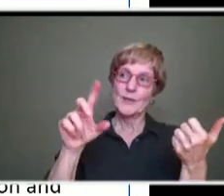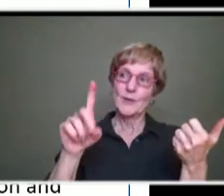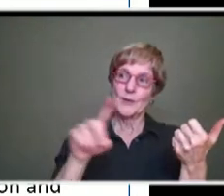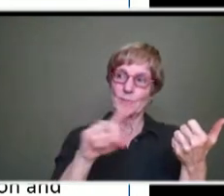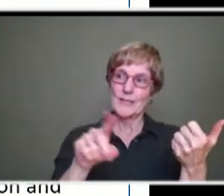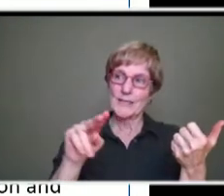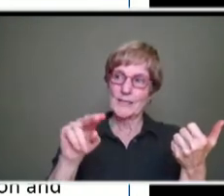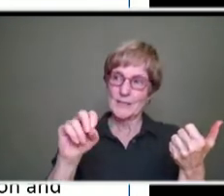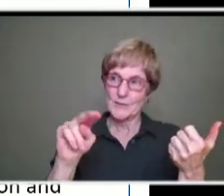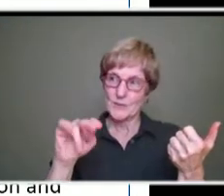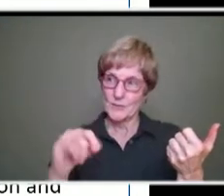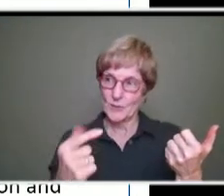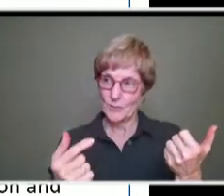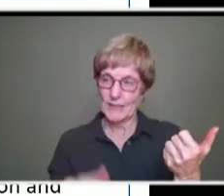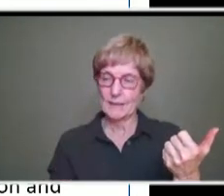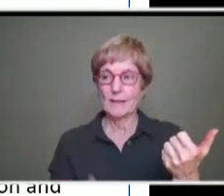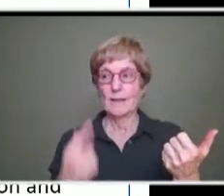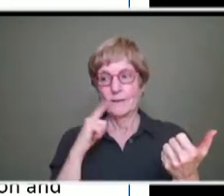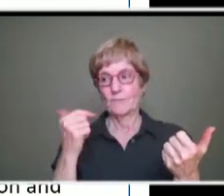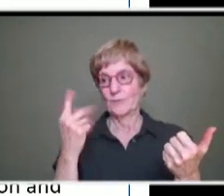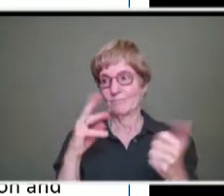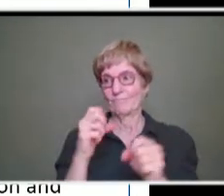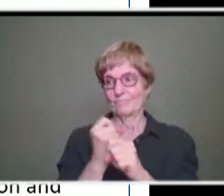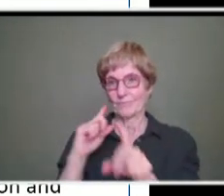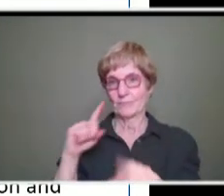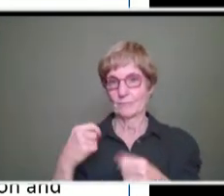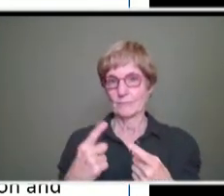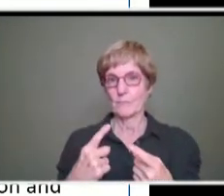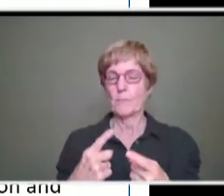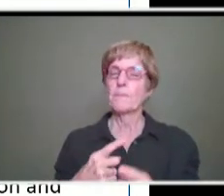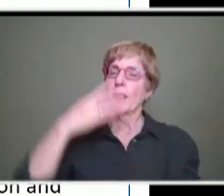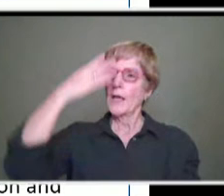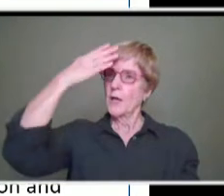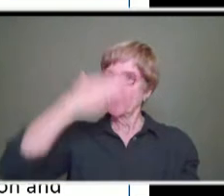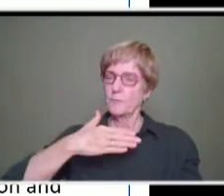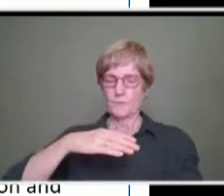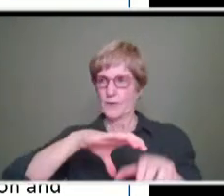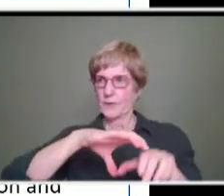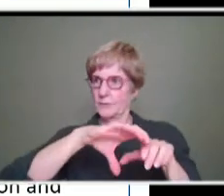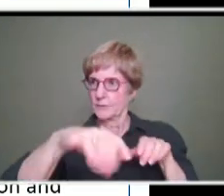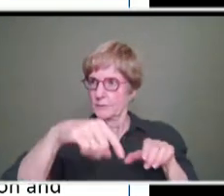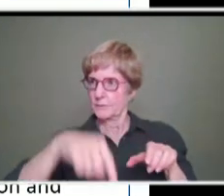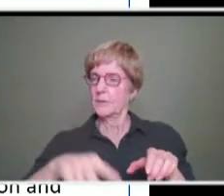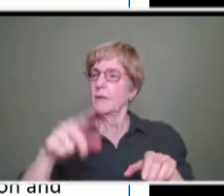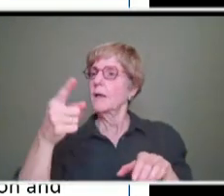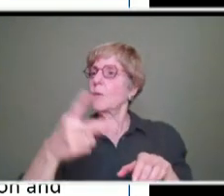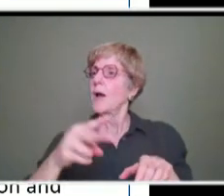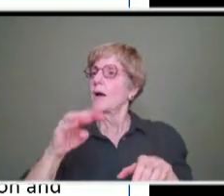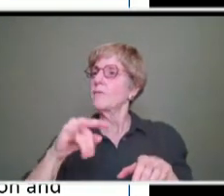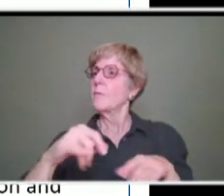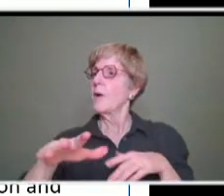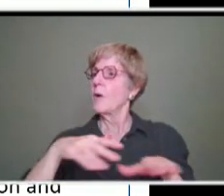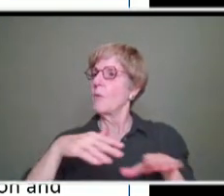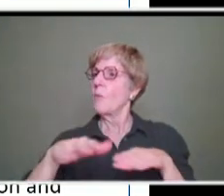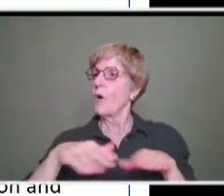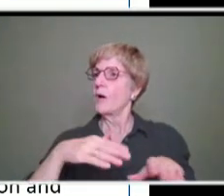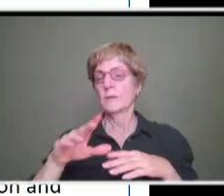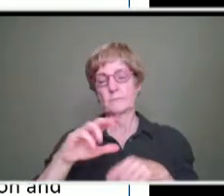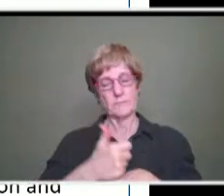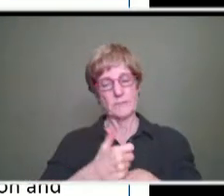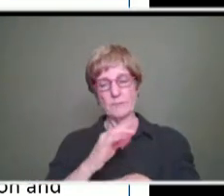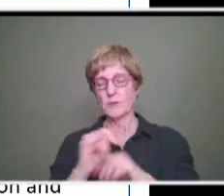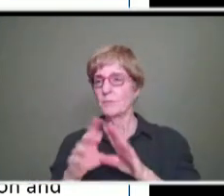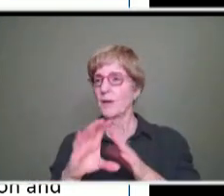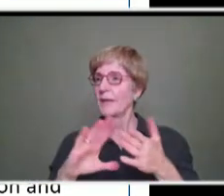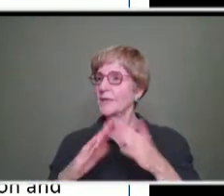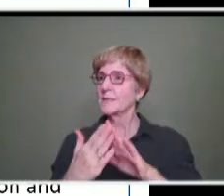probably for the past few years the frontage of this petitioner's site is within the half mile walk distance established by the city so you can